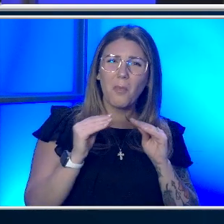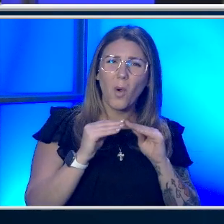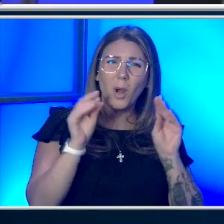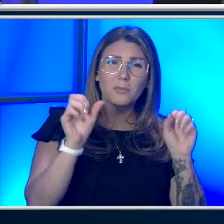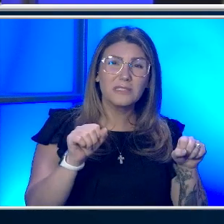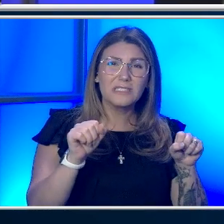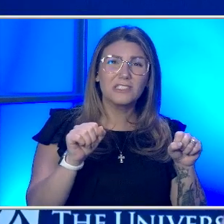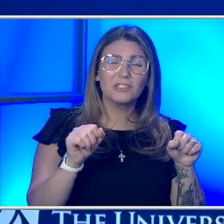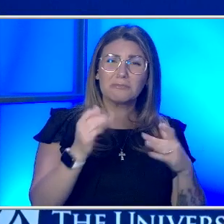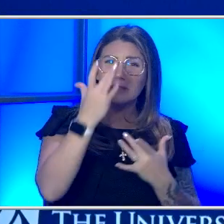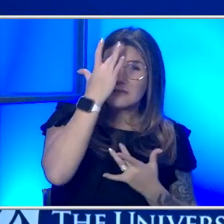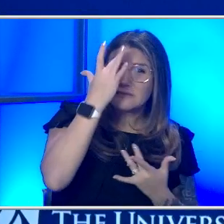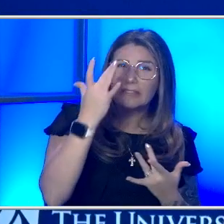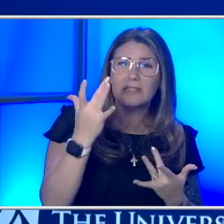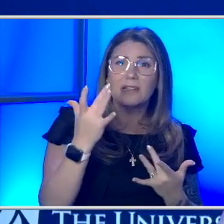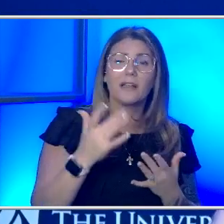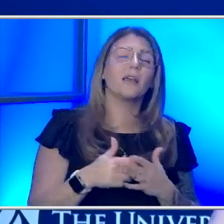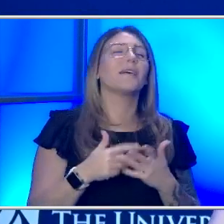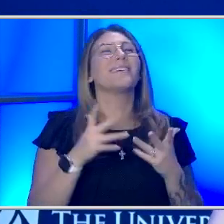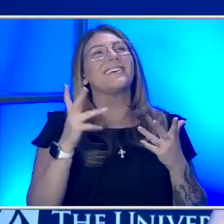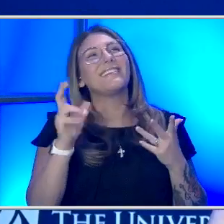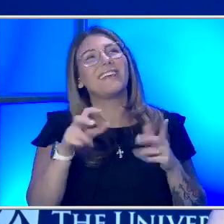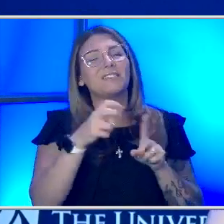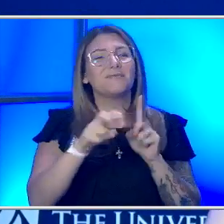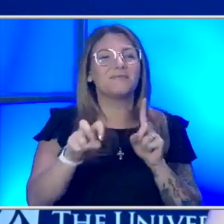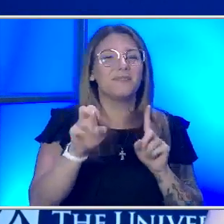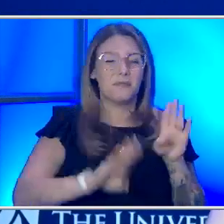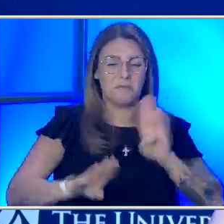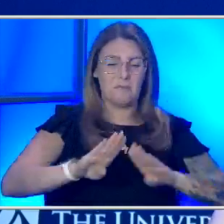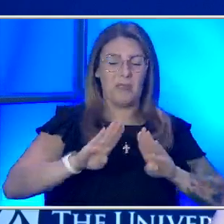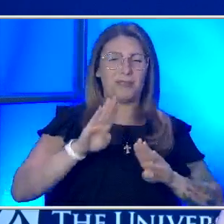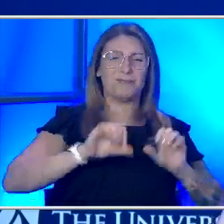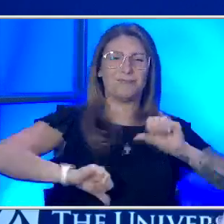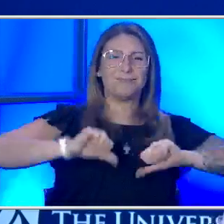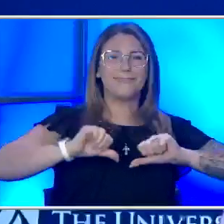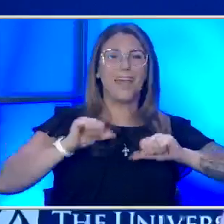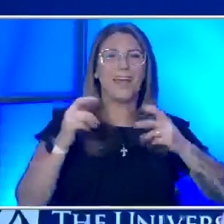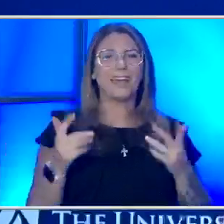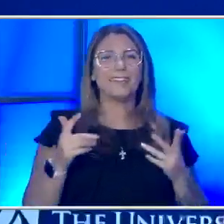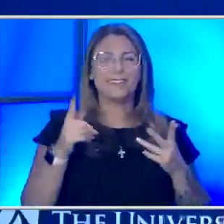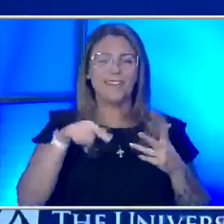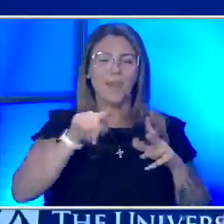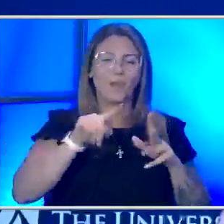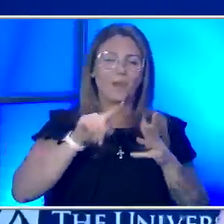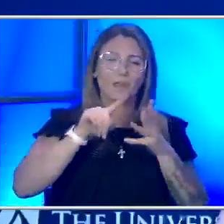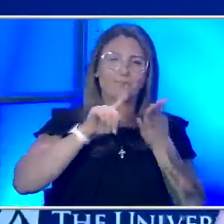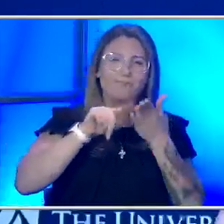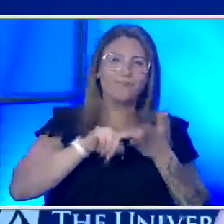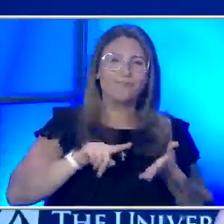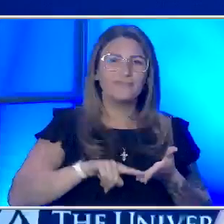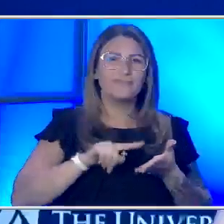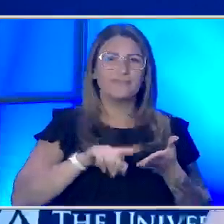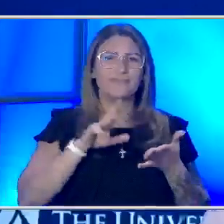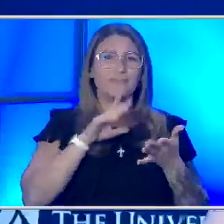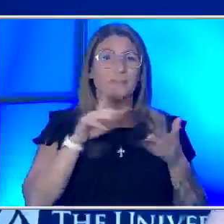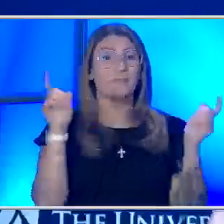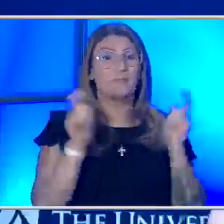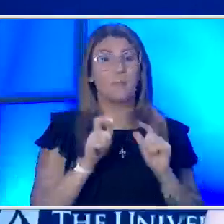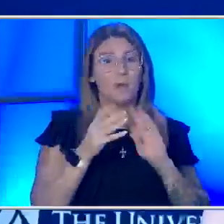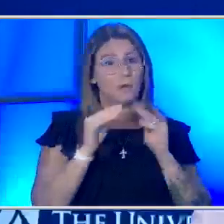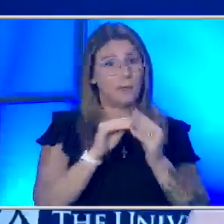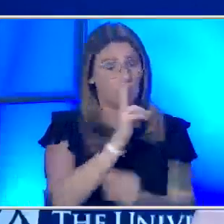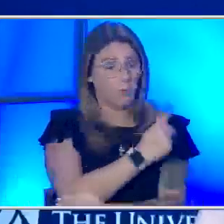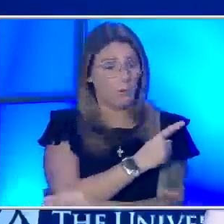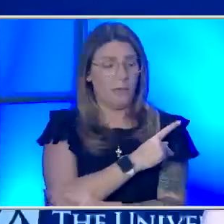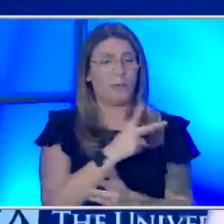a translational or basic science. You know, they were just looking at it. Number one, it was a very small number of patients. They were looking